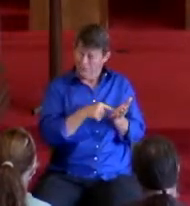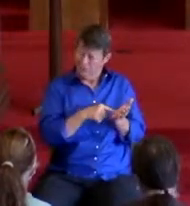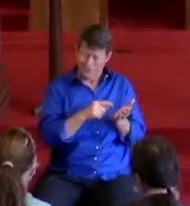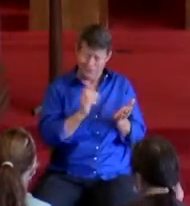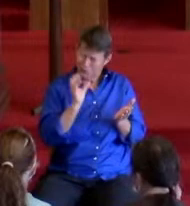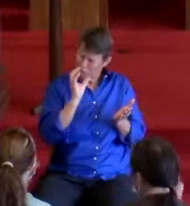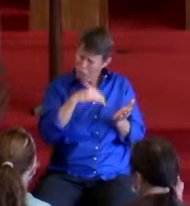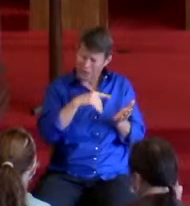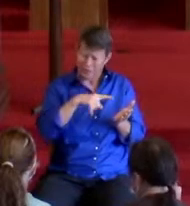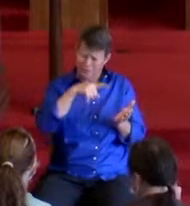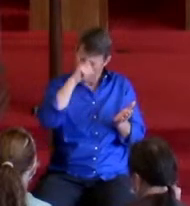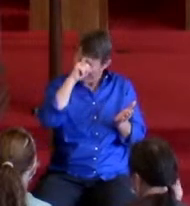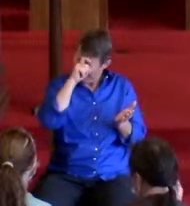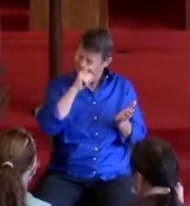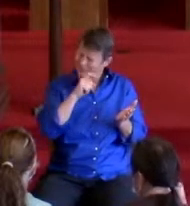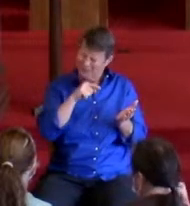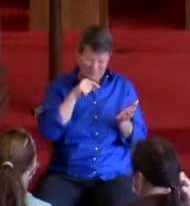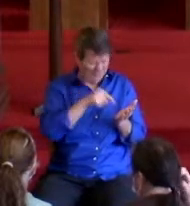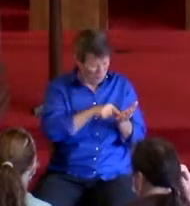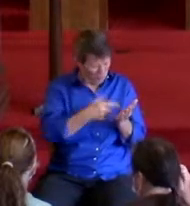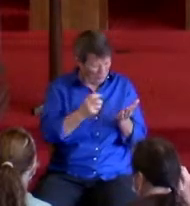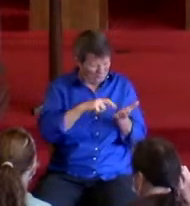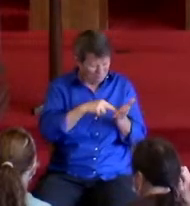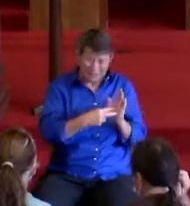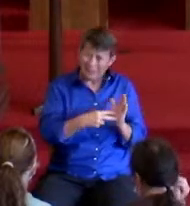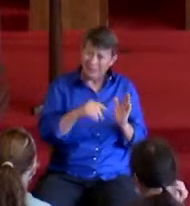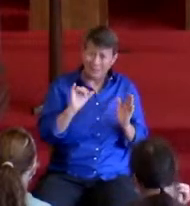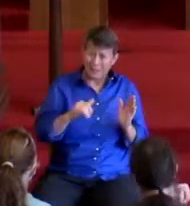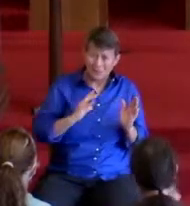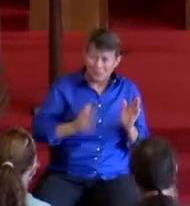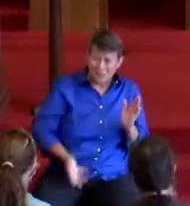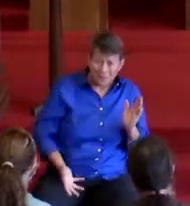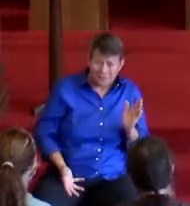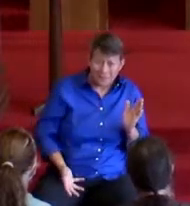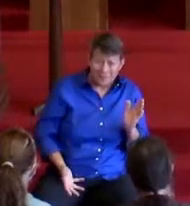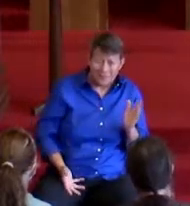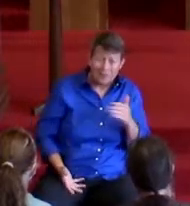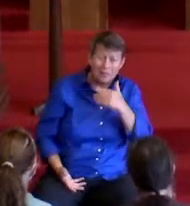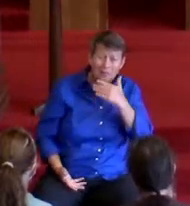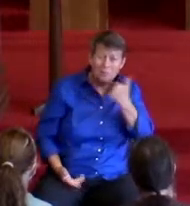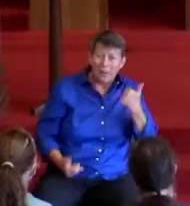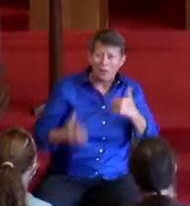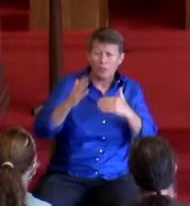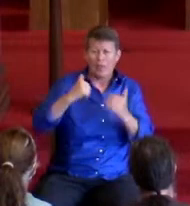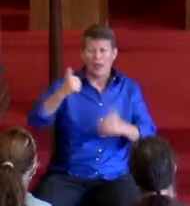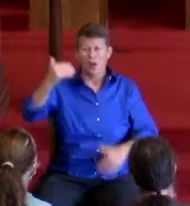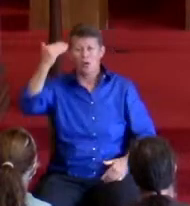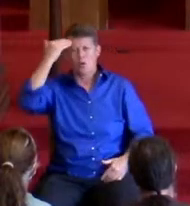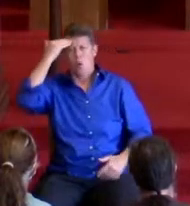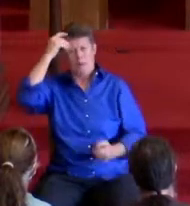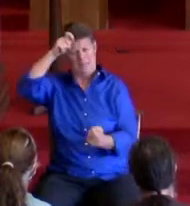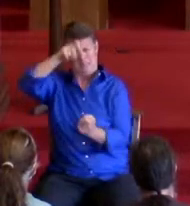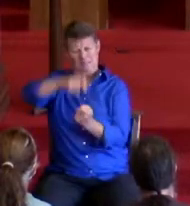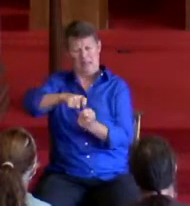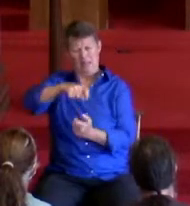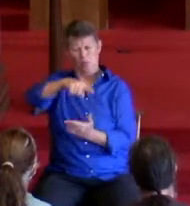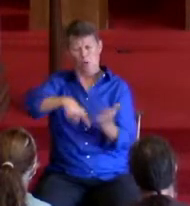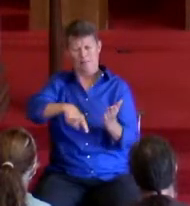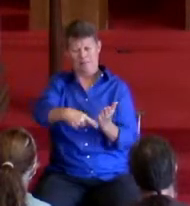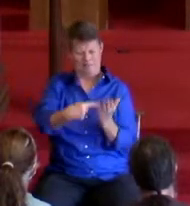being perplexed about what it says is much better than knowing exactly what it